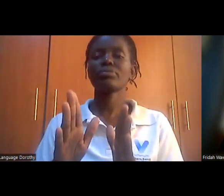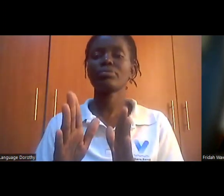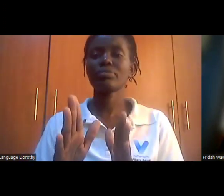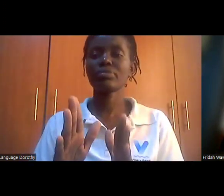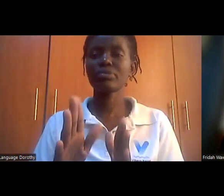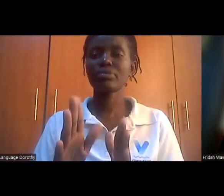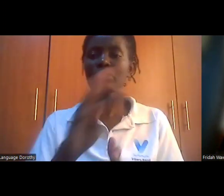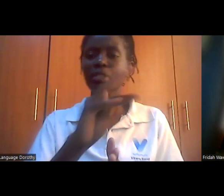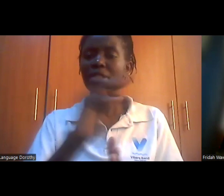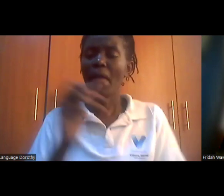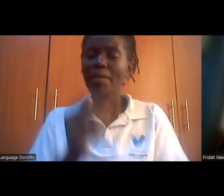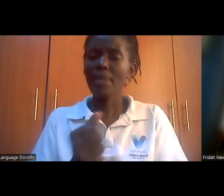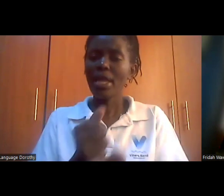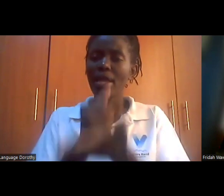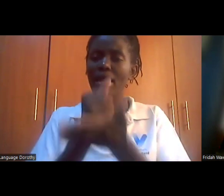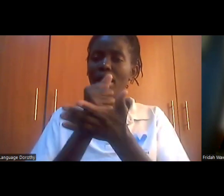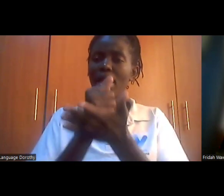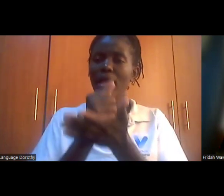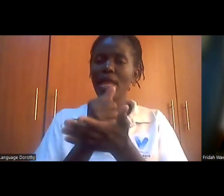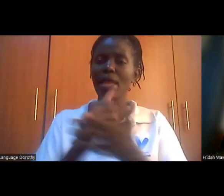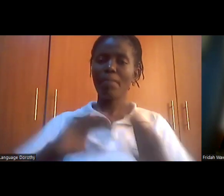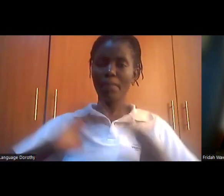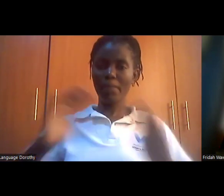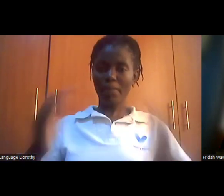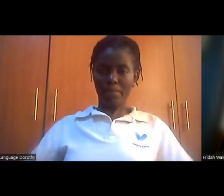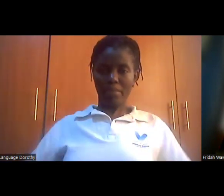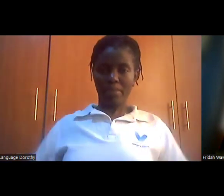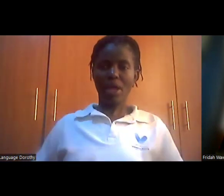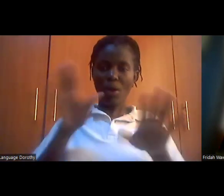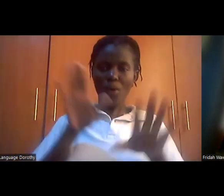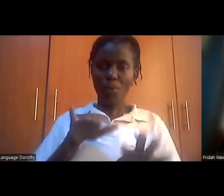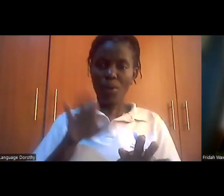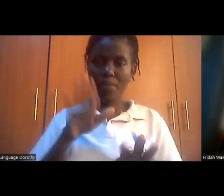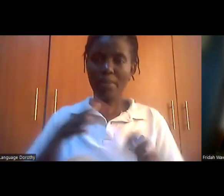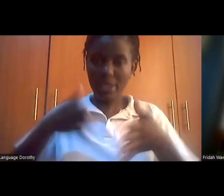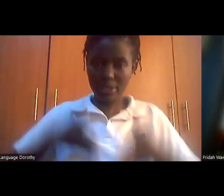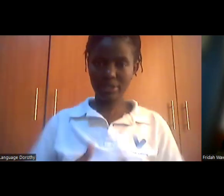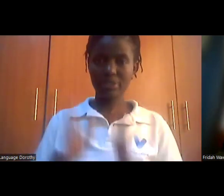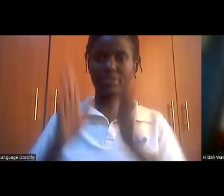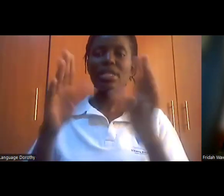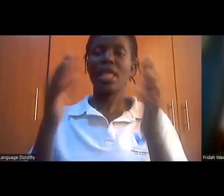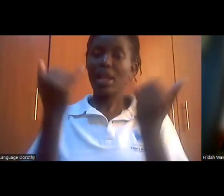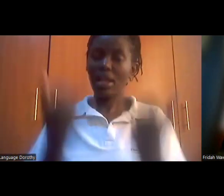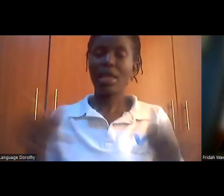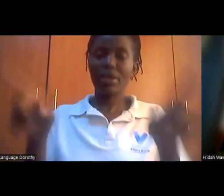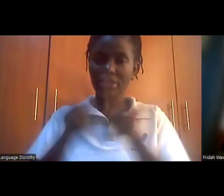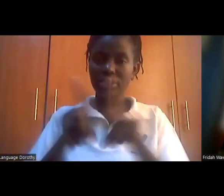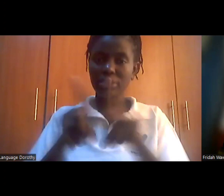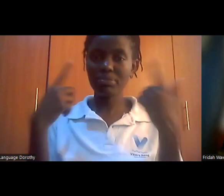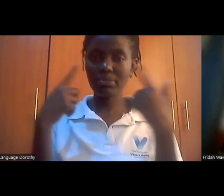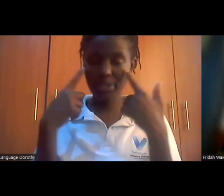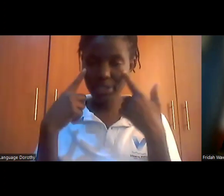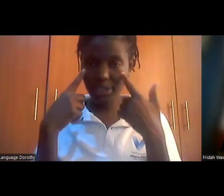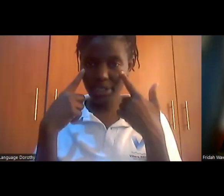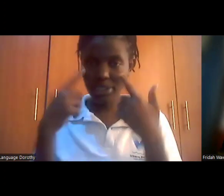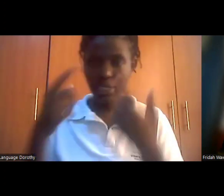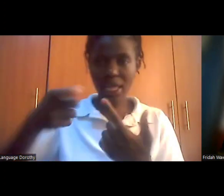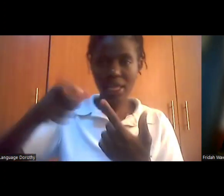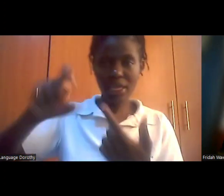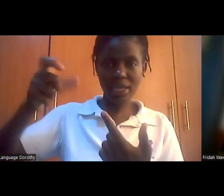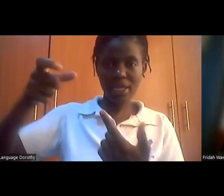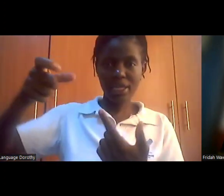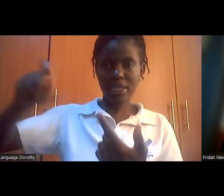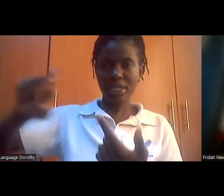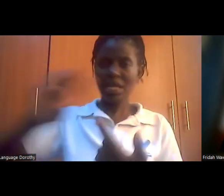assist pregnant women to deliver. But now we are also seeing and increasingly them taking up the